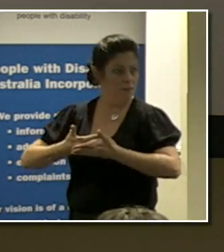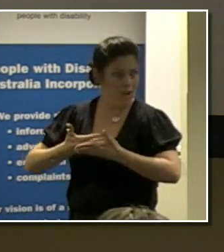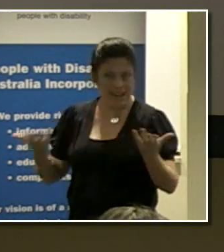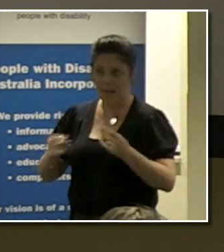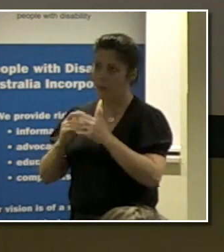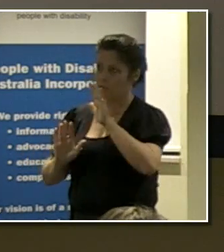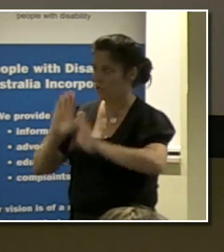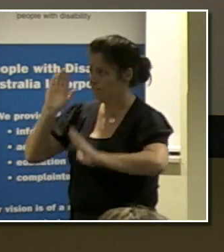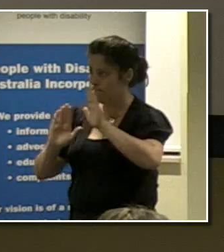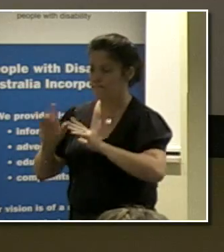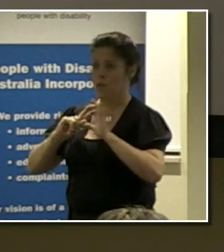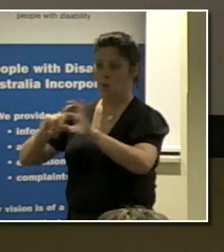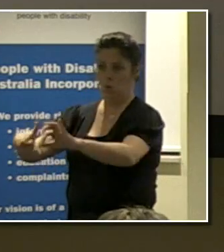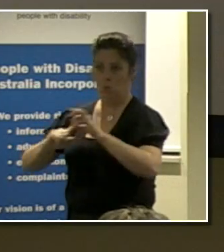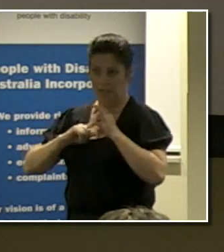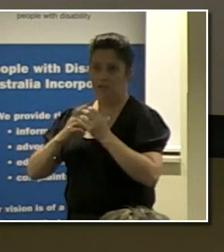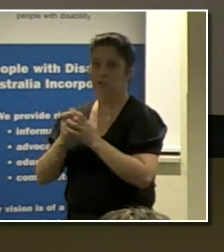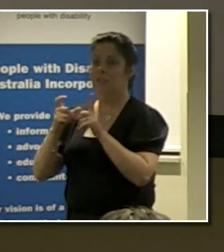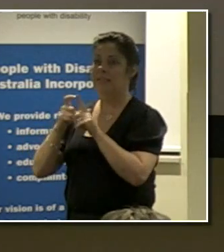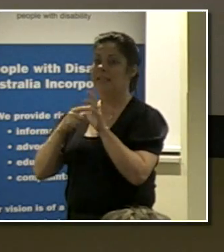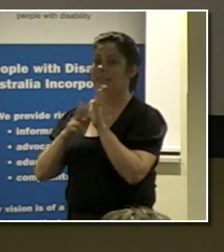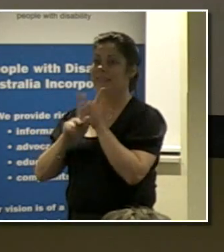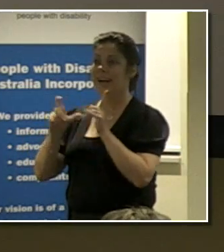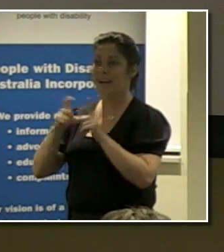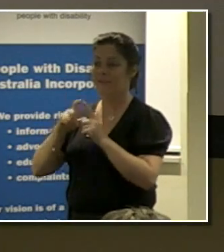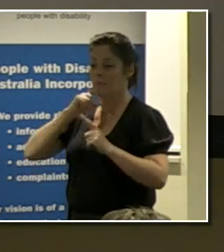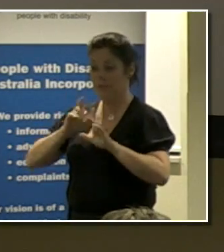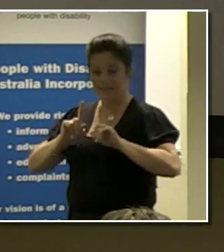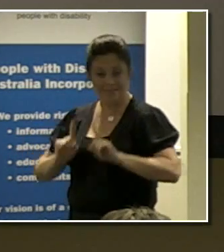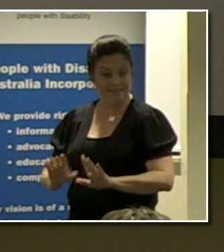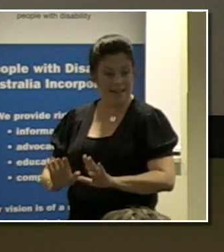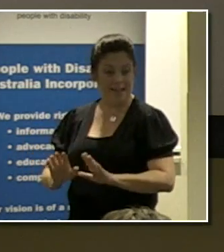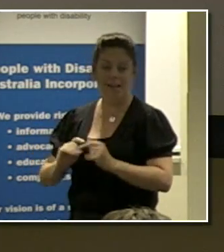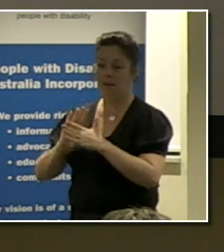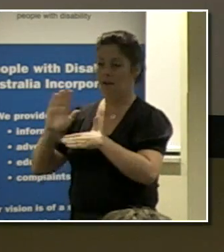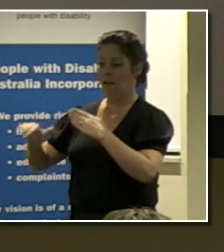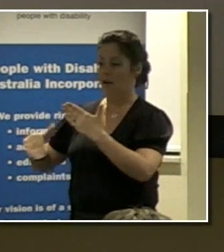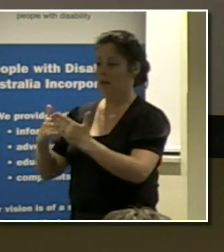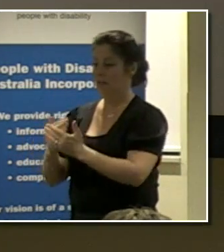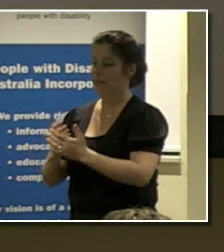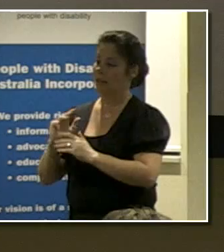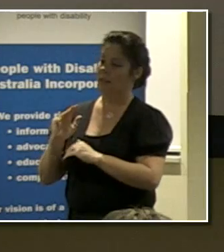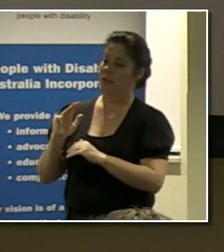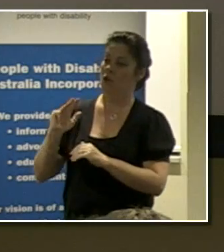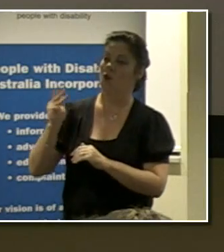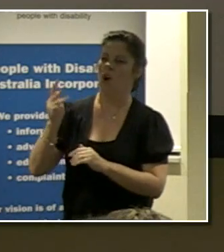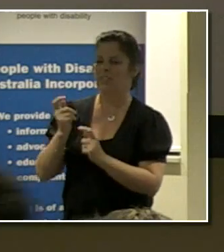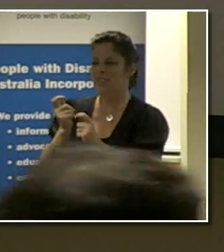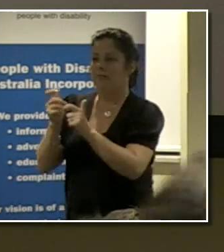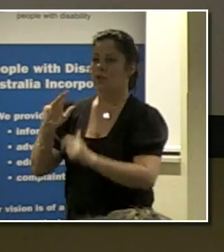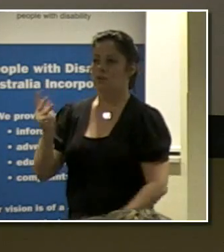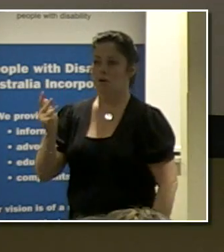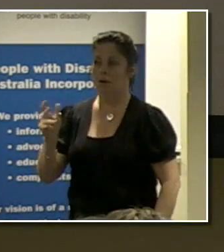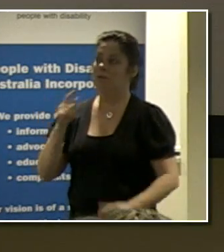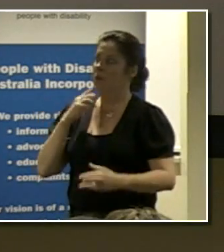tonight. David has kindly agreed to be with us until just after 9 p.m, so hopefully there will be